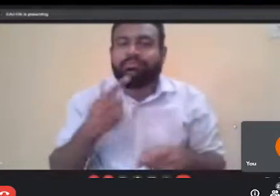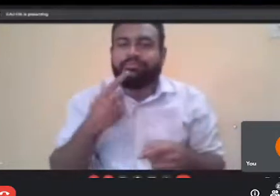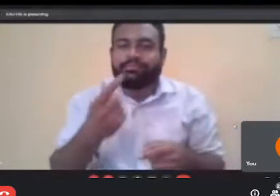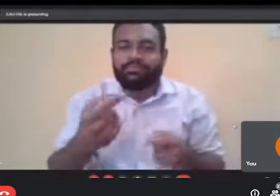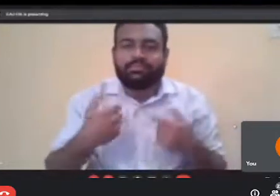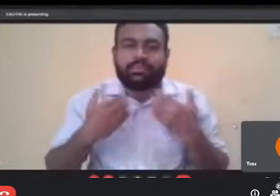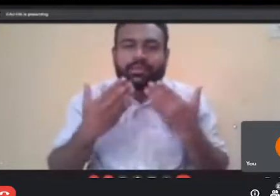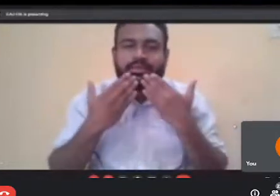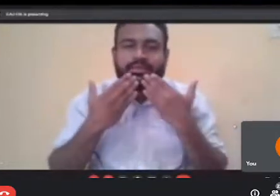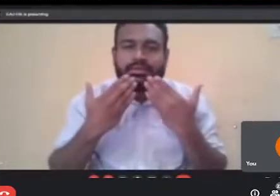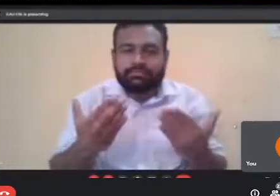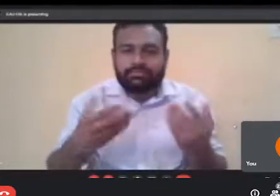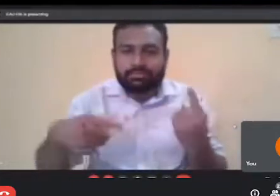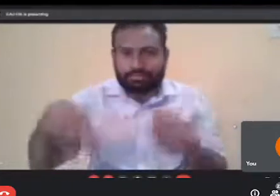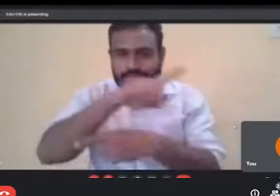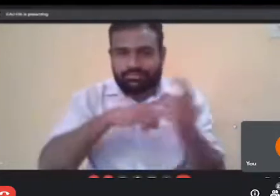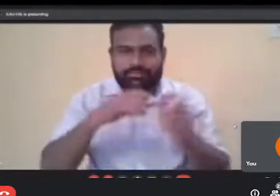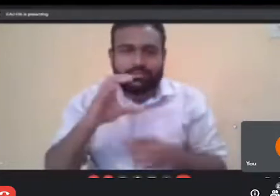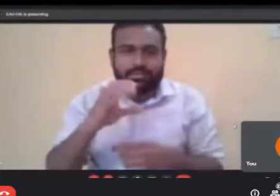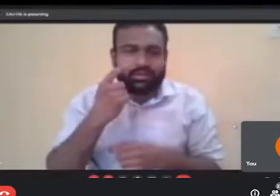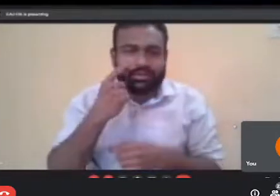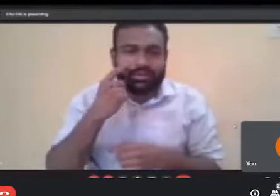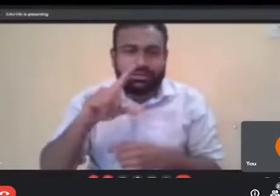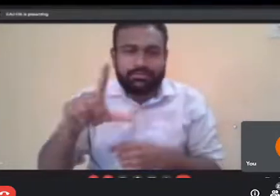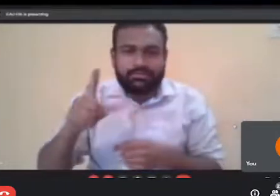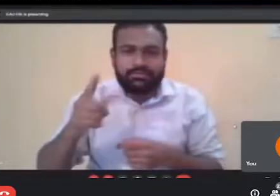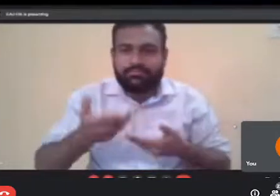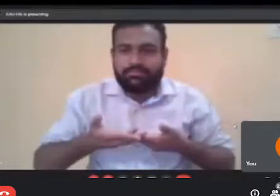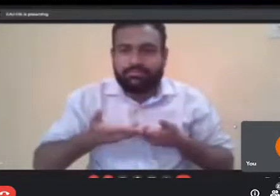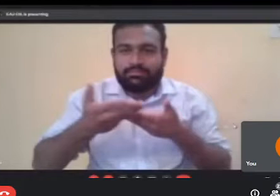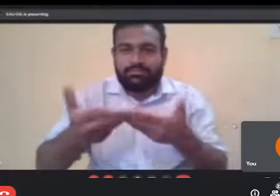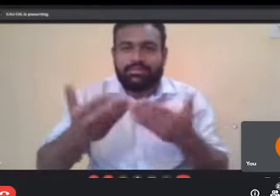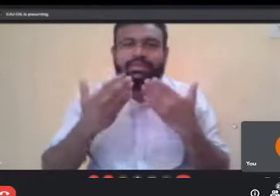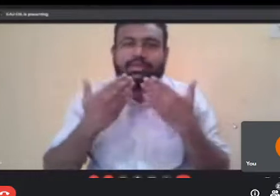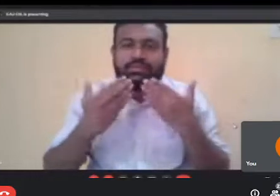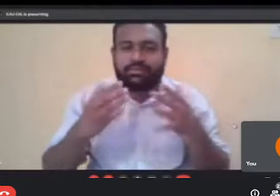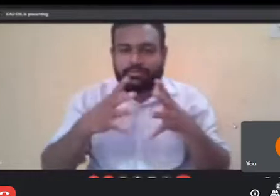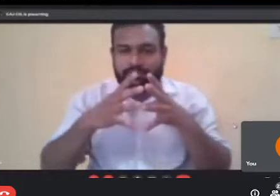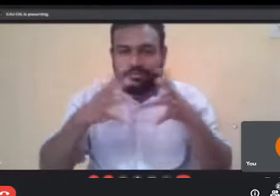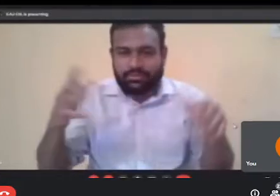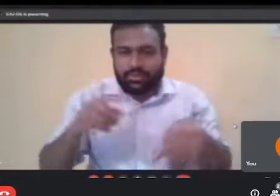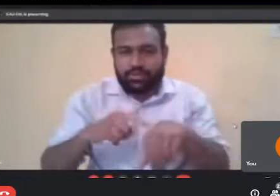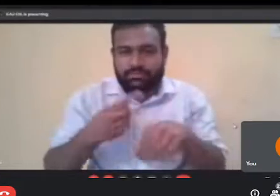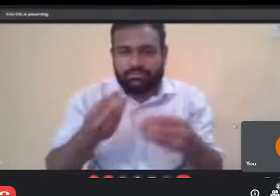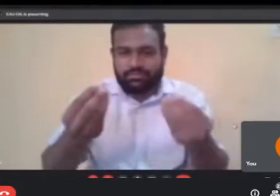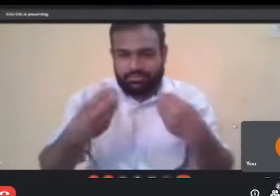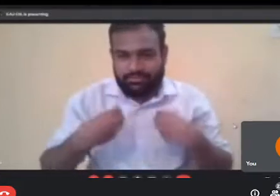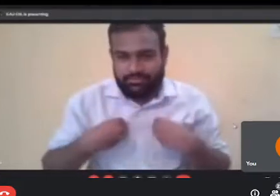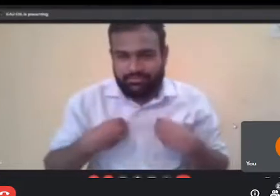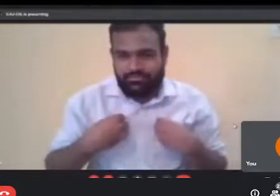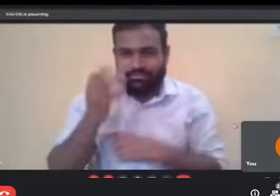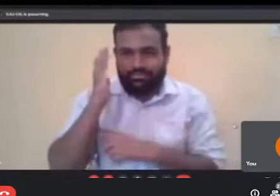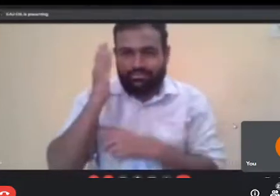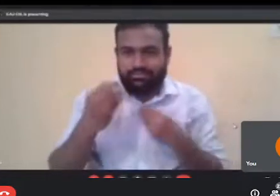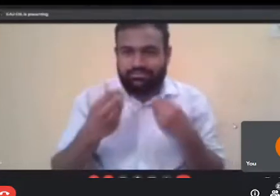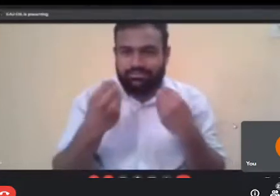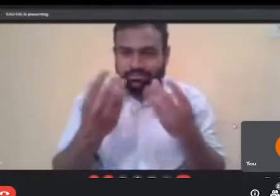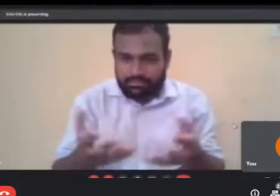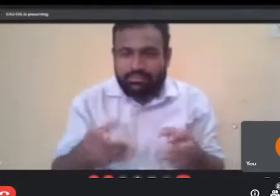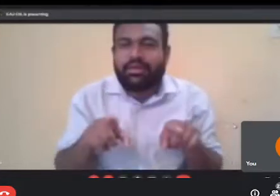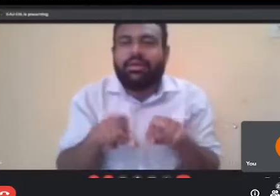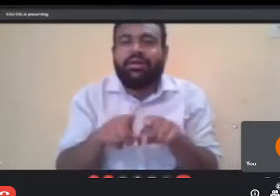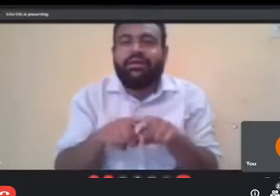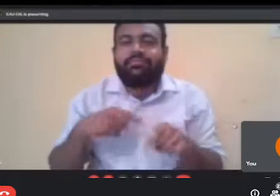Now it's next to me. So I'm going to say about thank you so much, CIL, for inviting us, and thank you so much, and you're giving